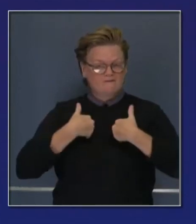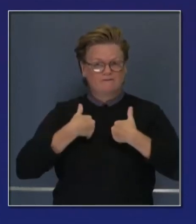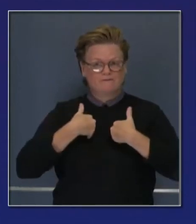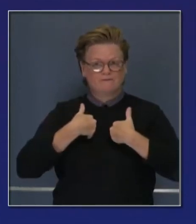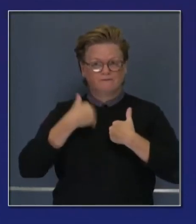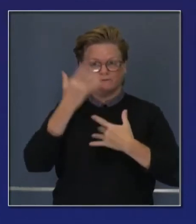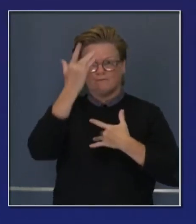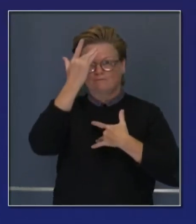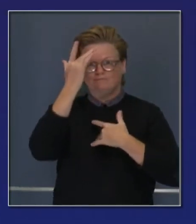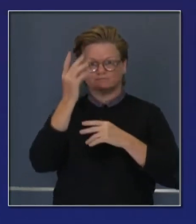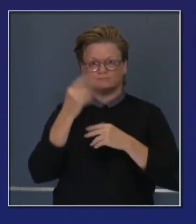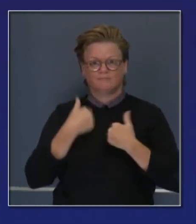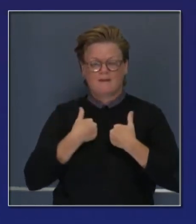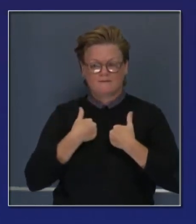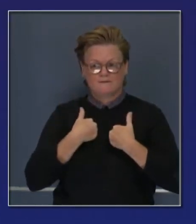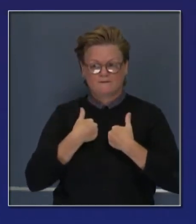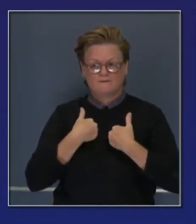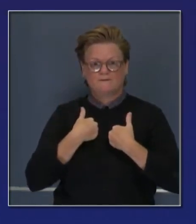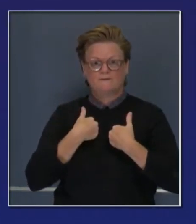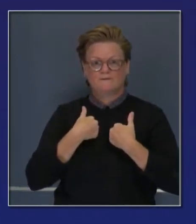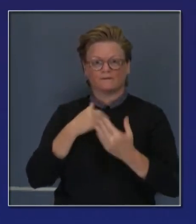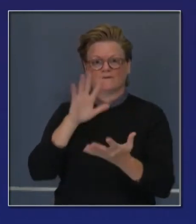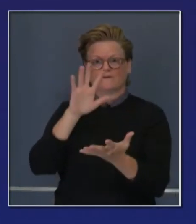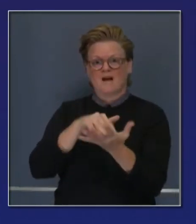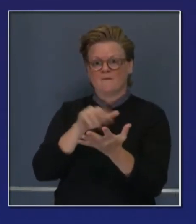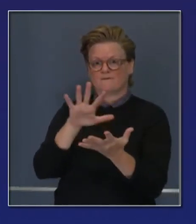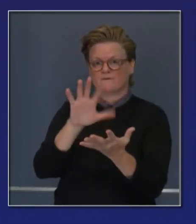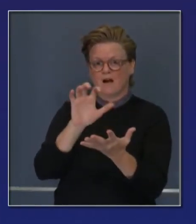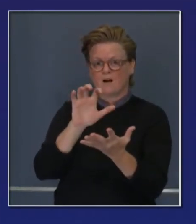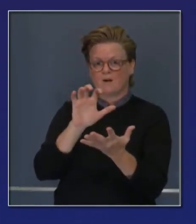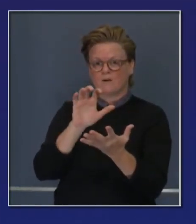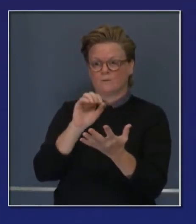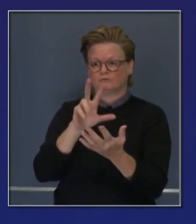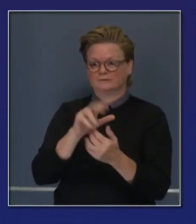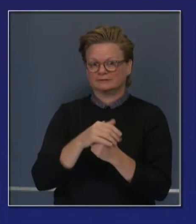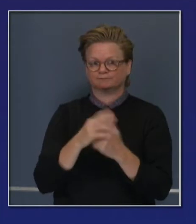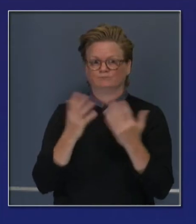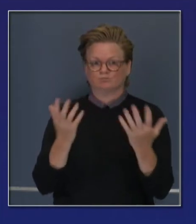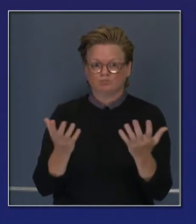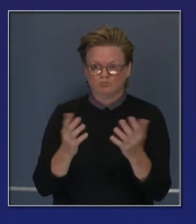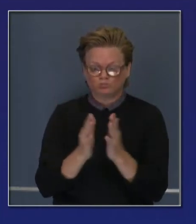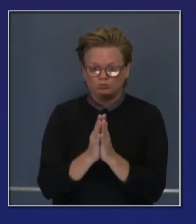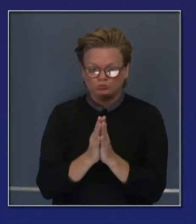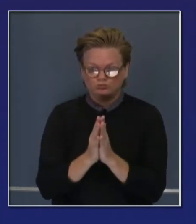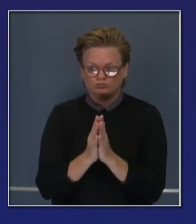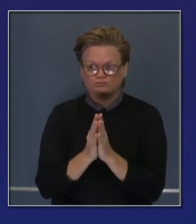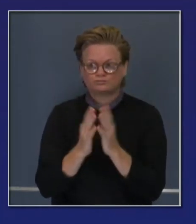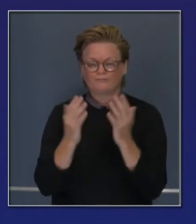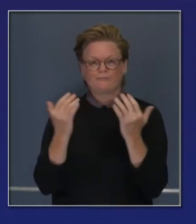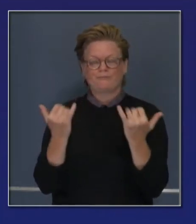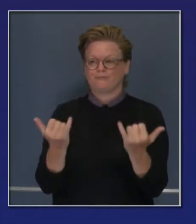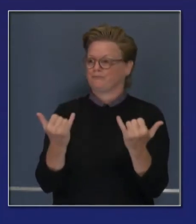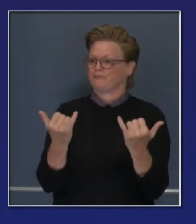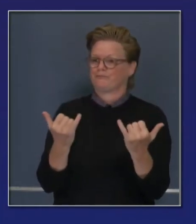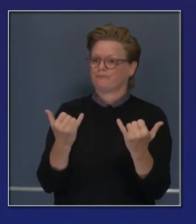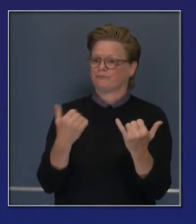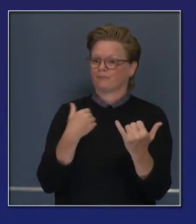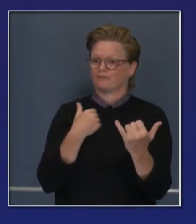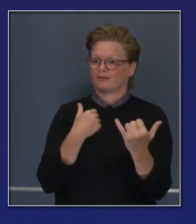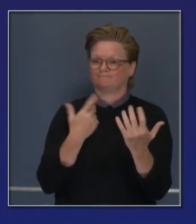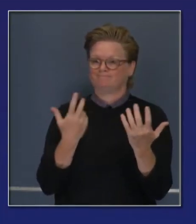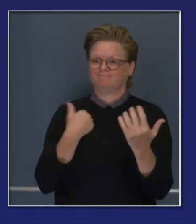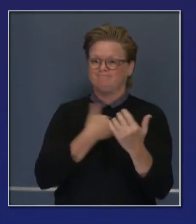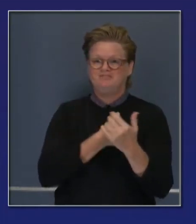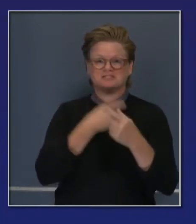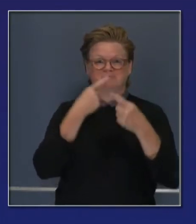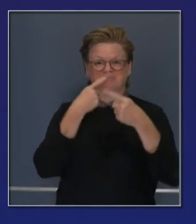number should sober all of us. That's why today is not an announcement that we're reopening the economy in the state of